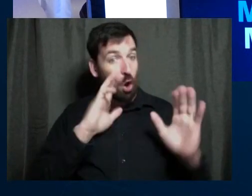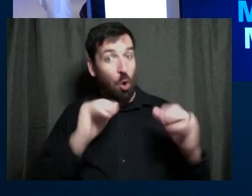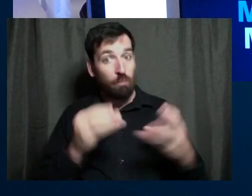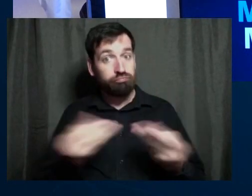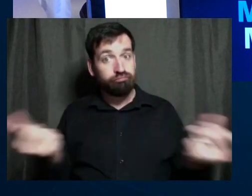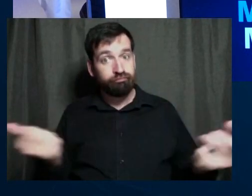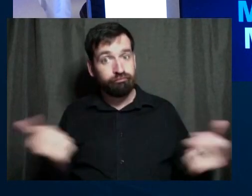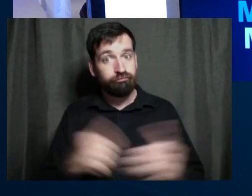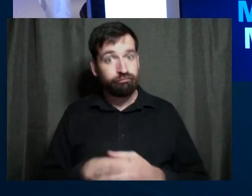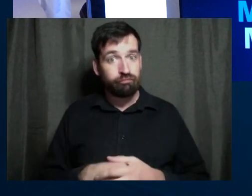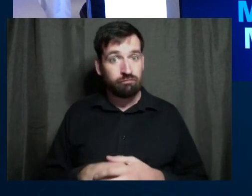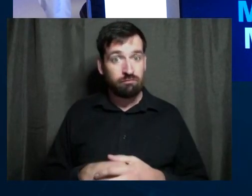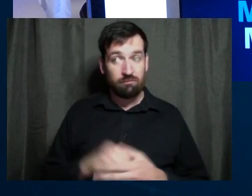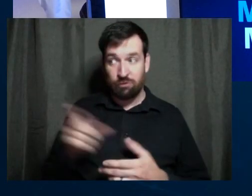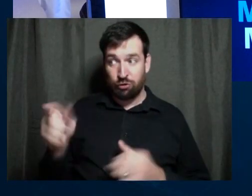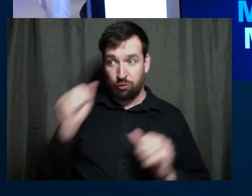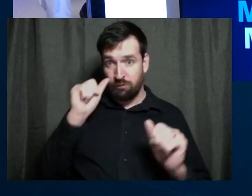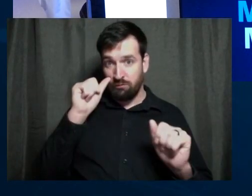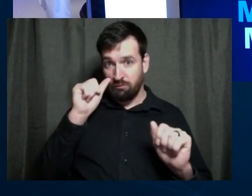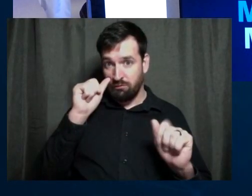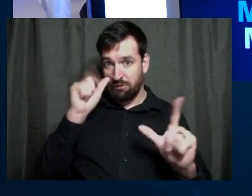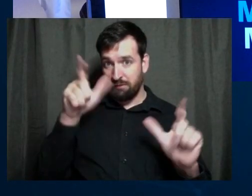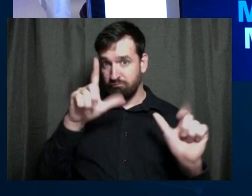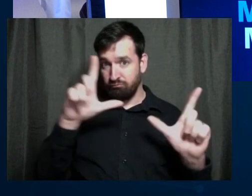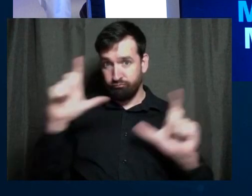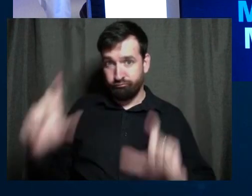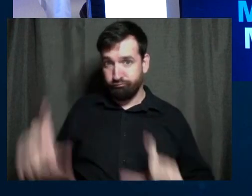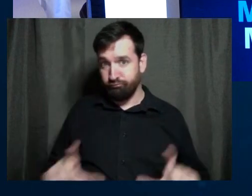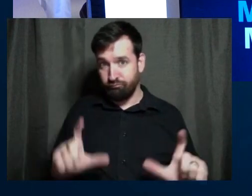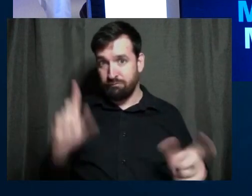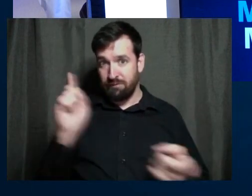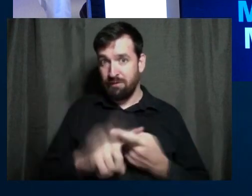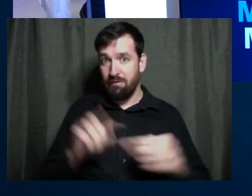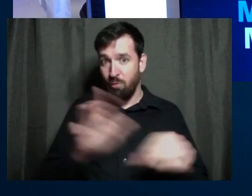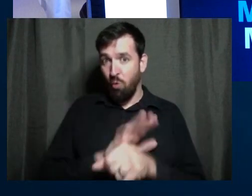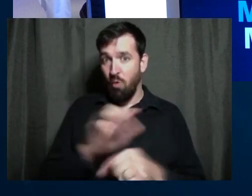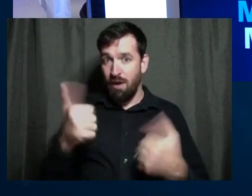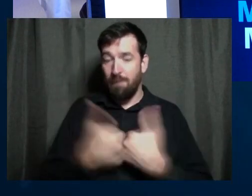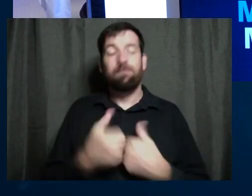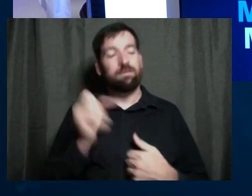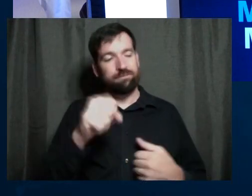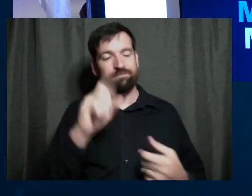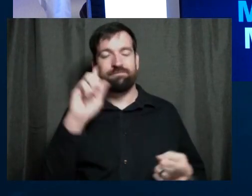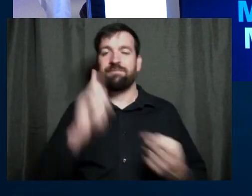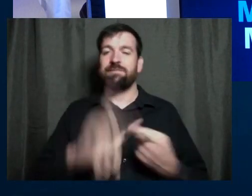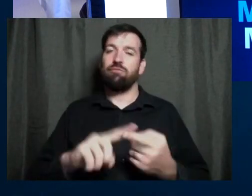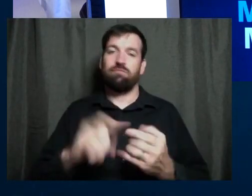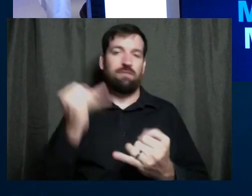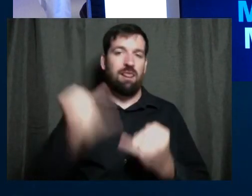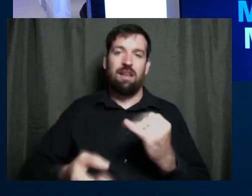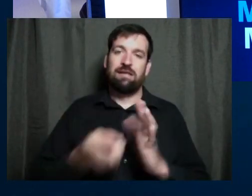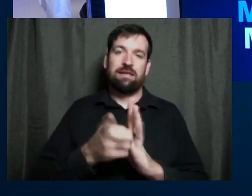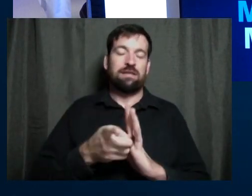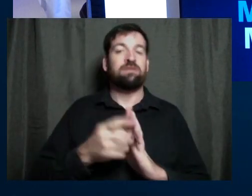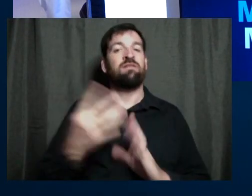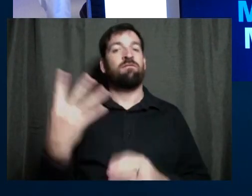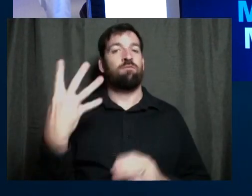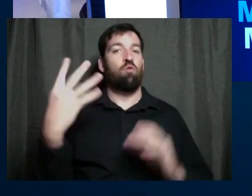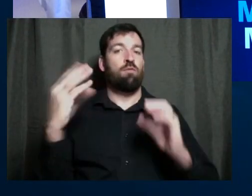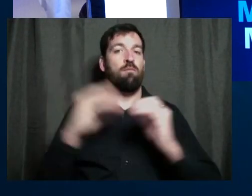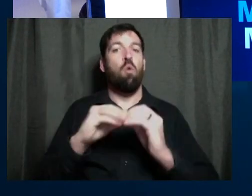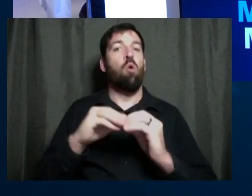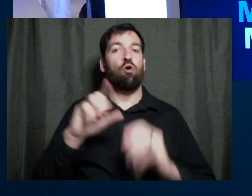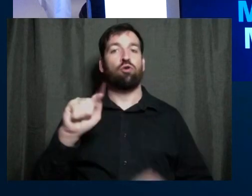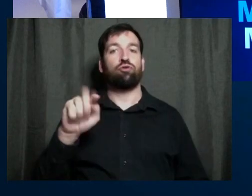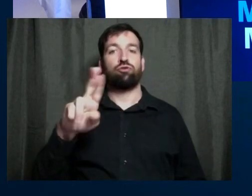Did you stay up through the rain delay, the whole thing? Of course. Yeah, I watched the whole game right down to the last second. I saw the four more turnovers. It's like, I believe the